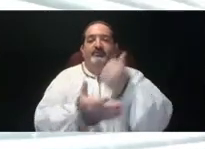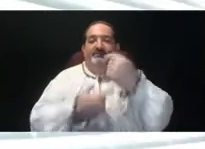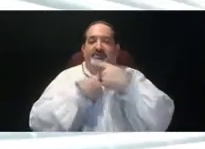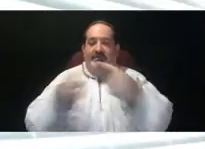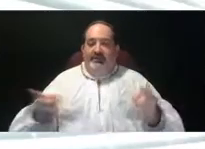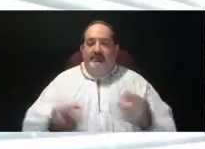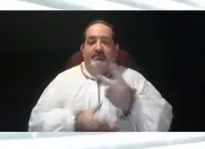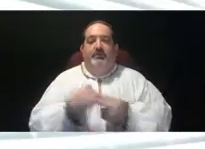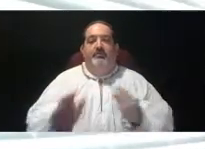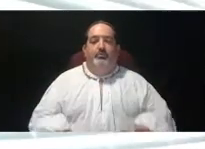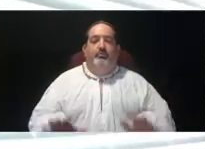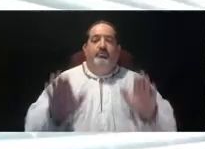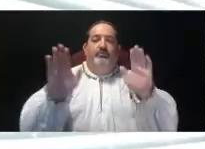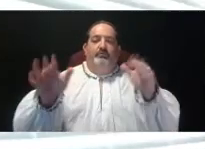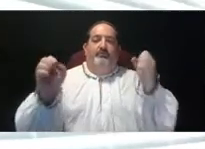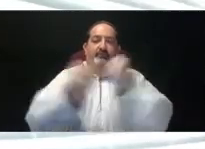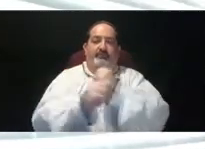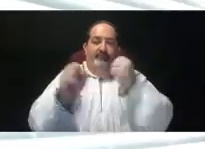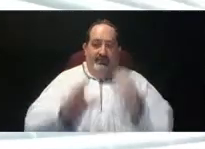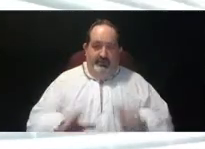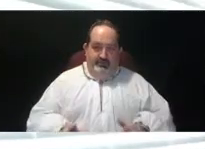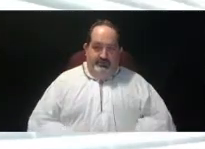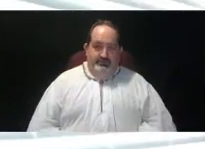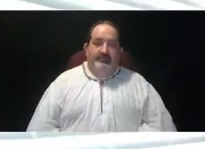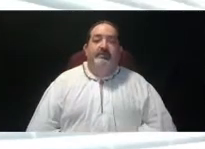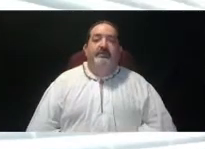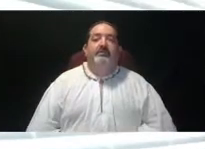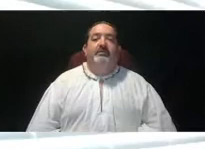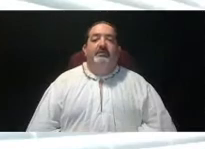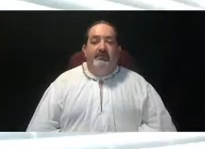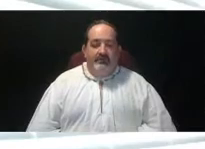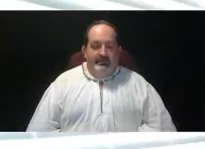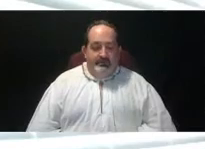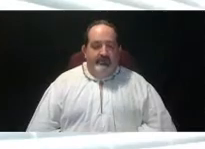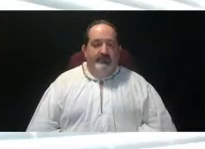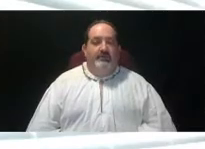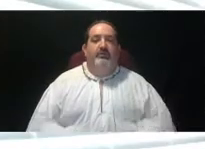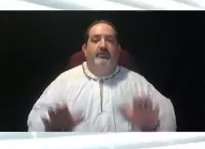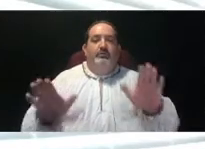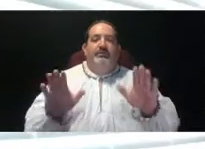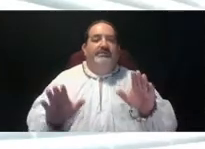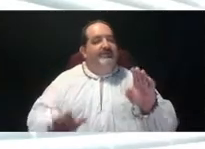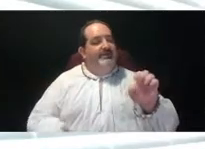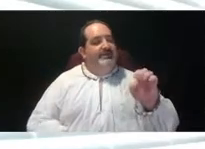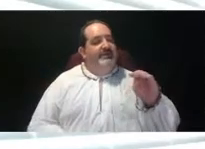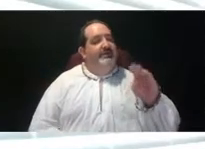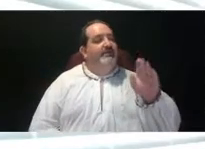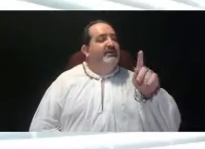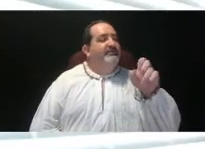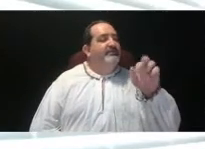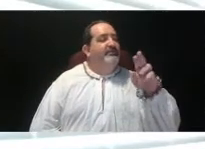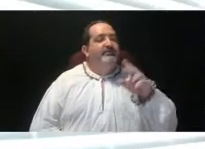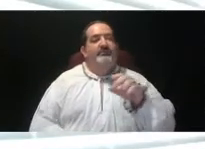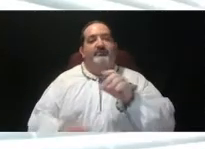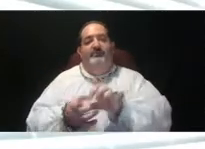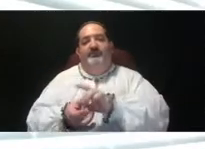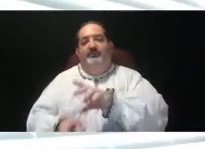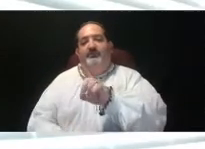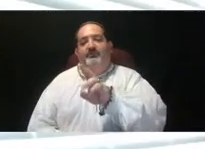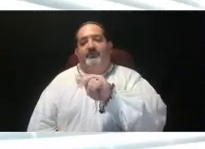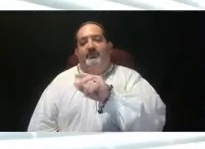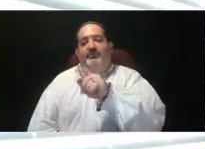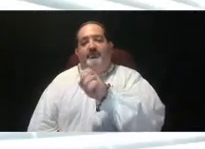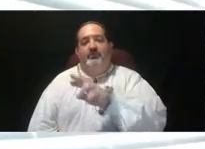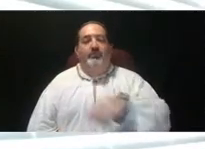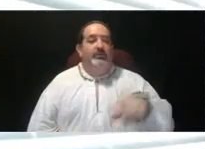excellent fighters and great great ambassadors of Danor on the field. Luigi always